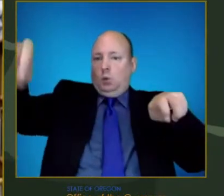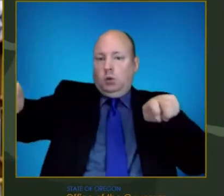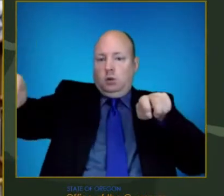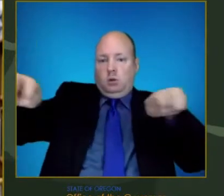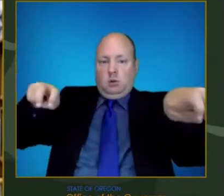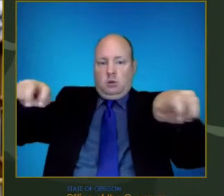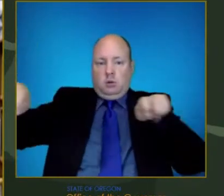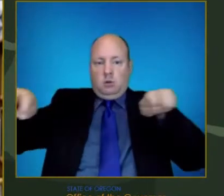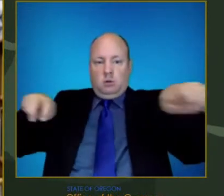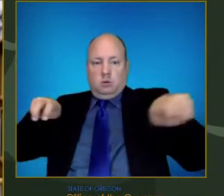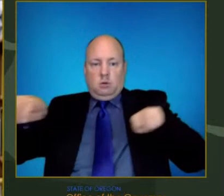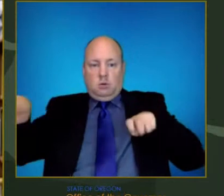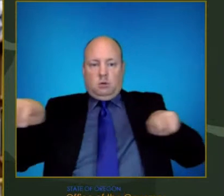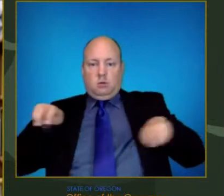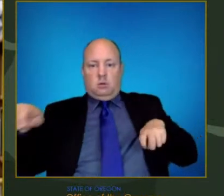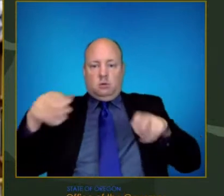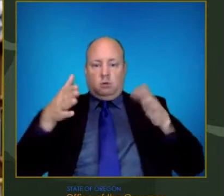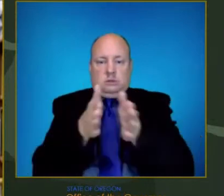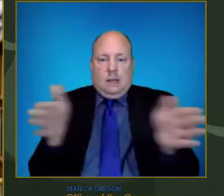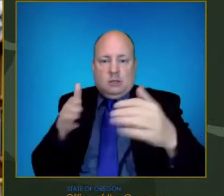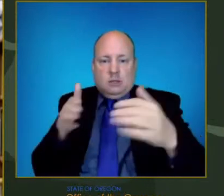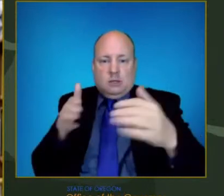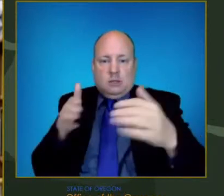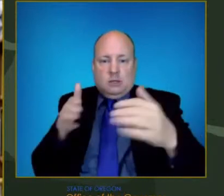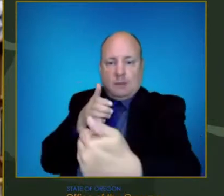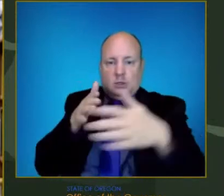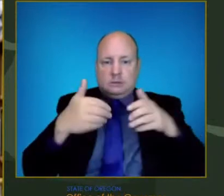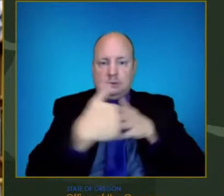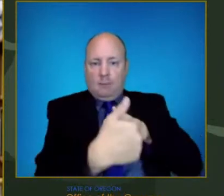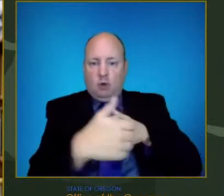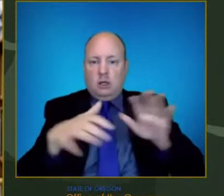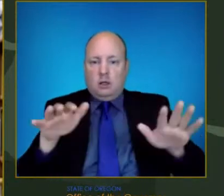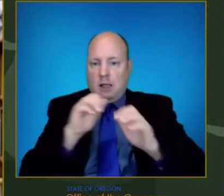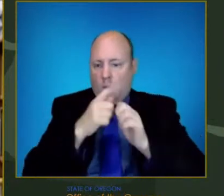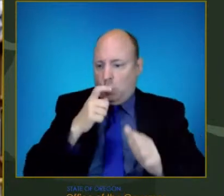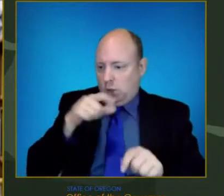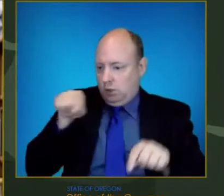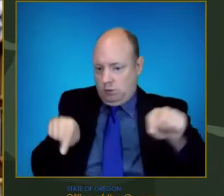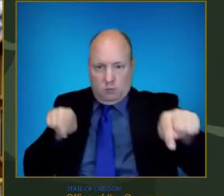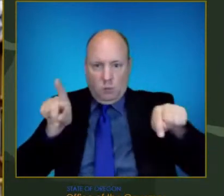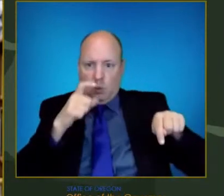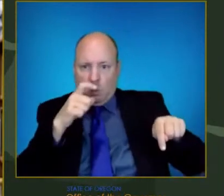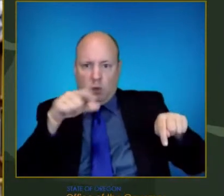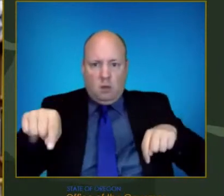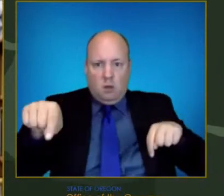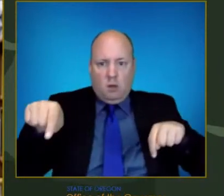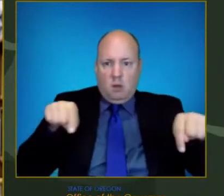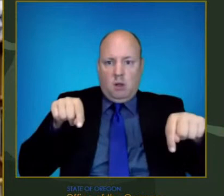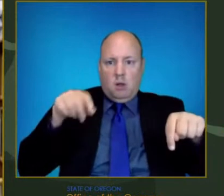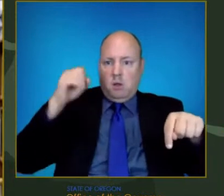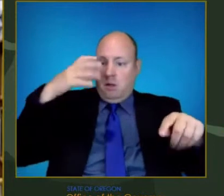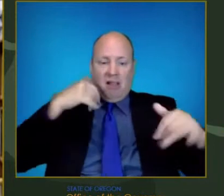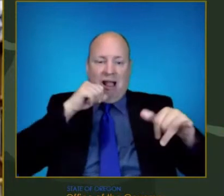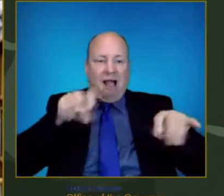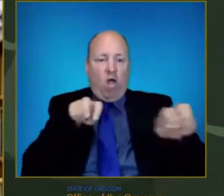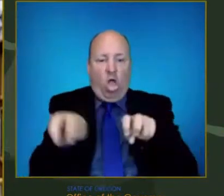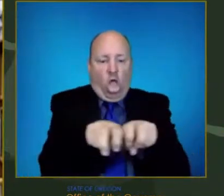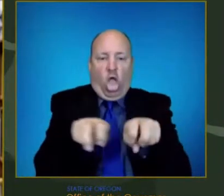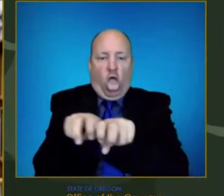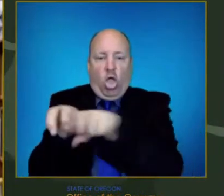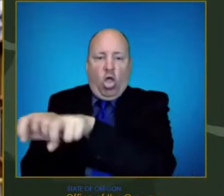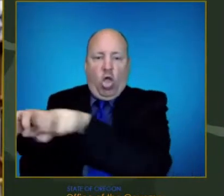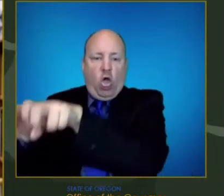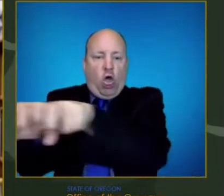up quarantining more students than they need to. Quarantining is one of the great challenges of this school year, and it relates to